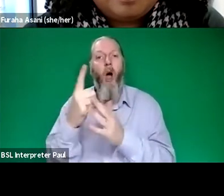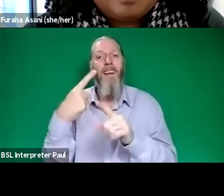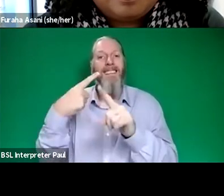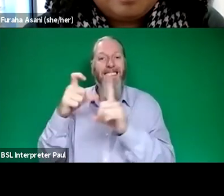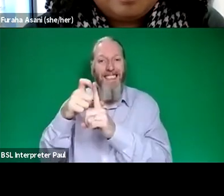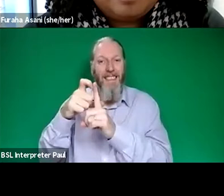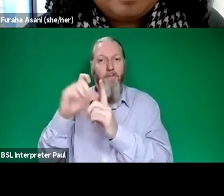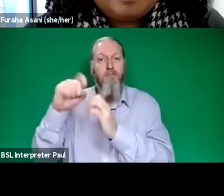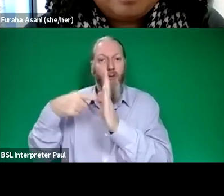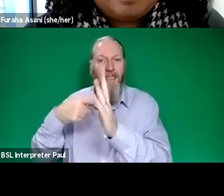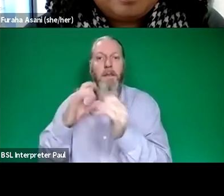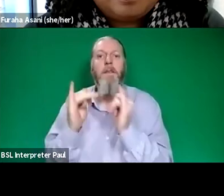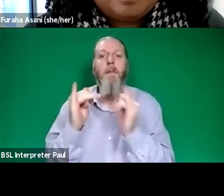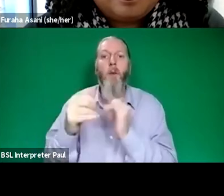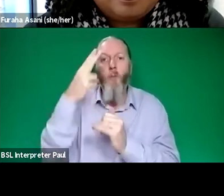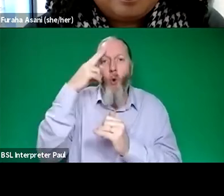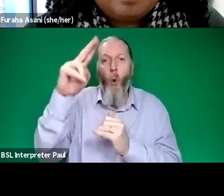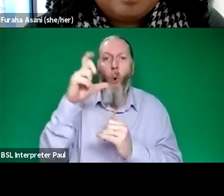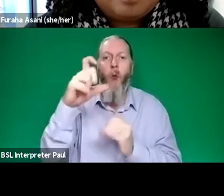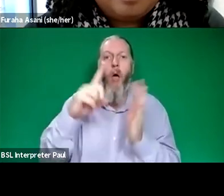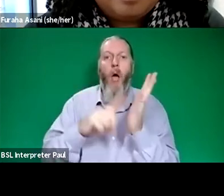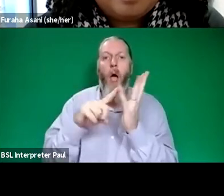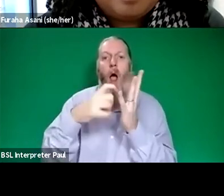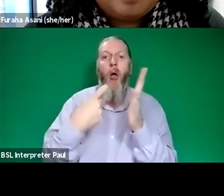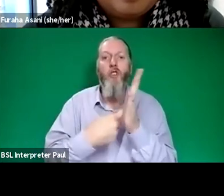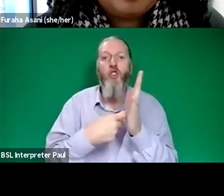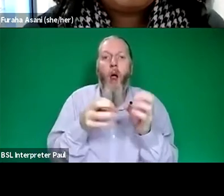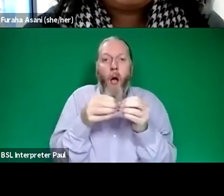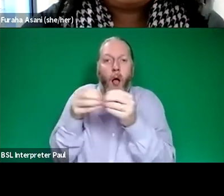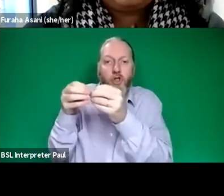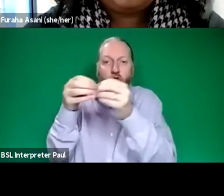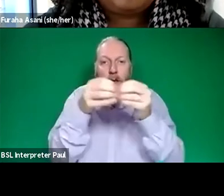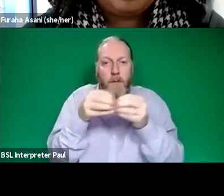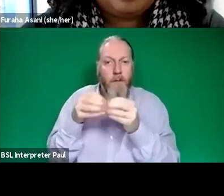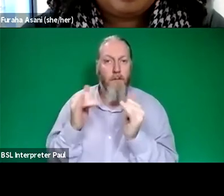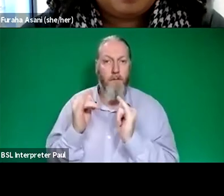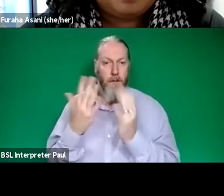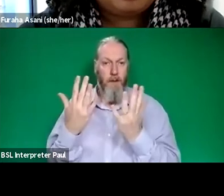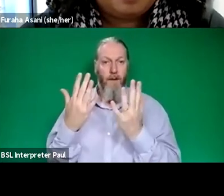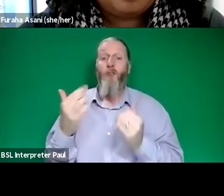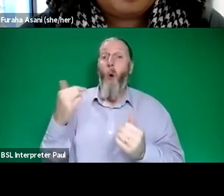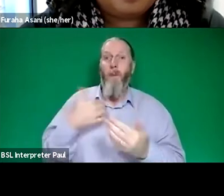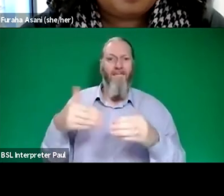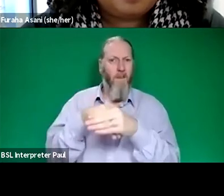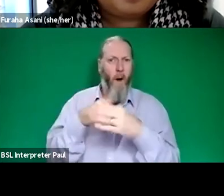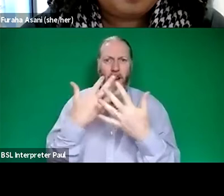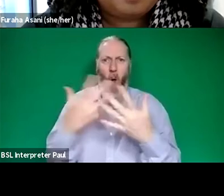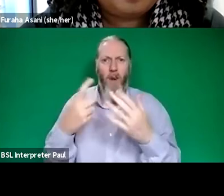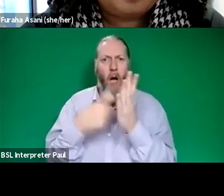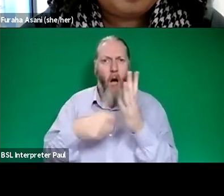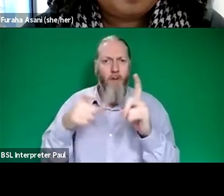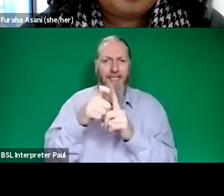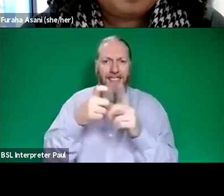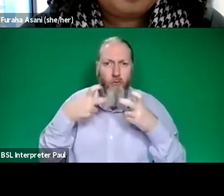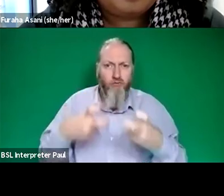Bristol and Bath, supporting both academic and practice-based research, as well as the development of creative tech prototypes. This forms a